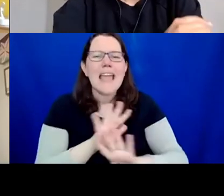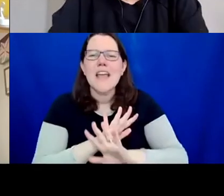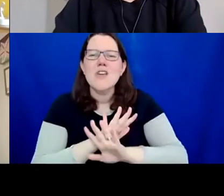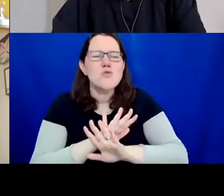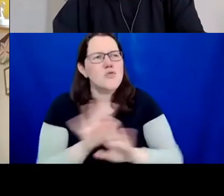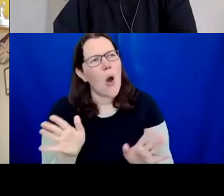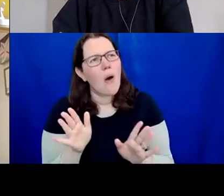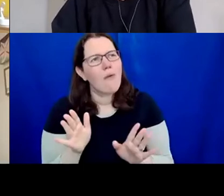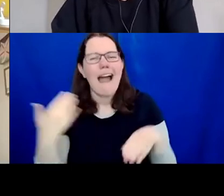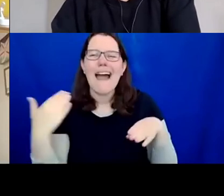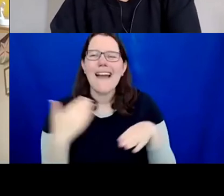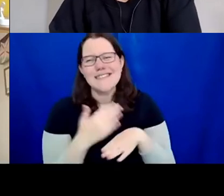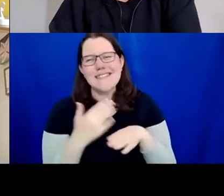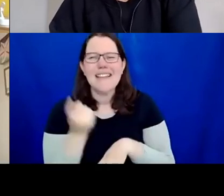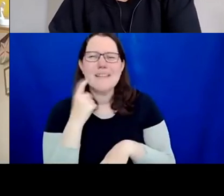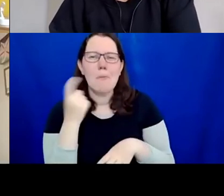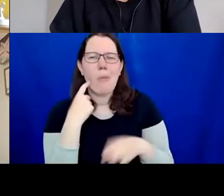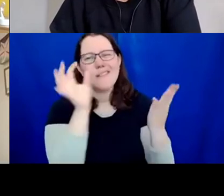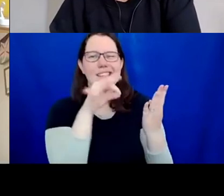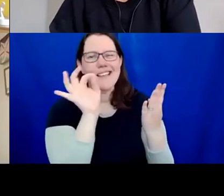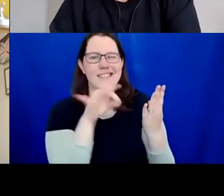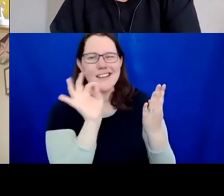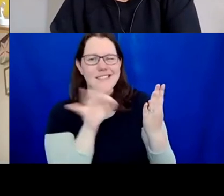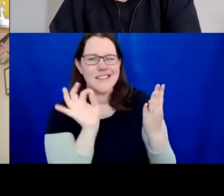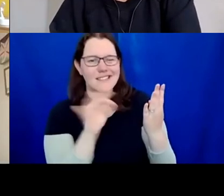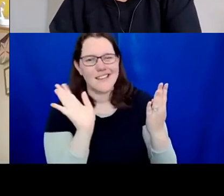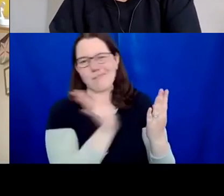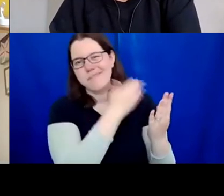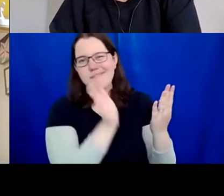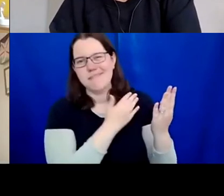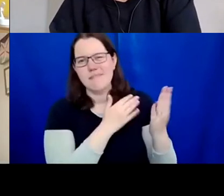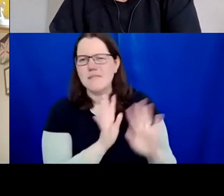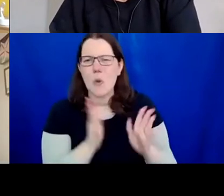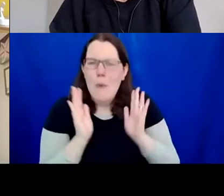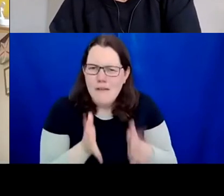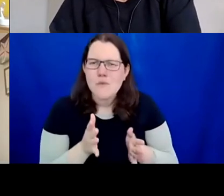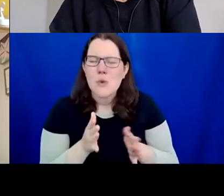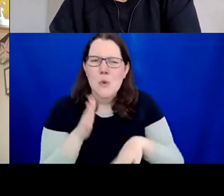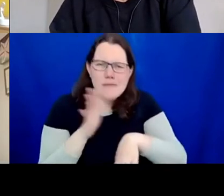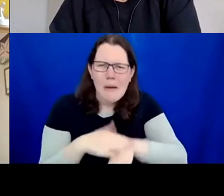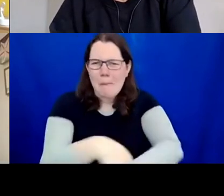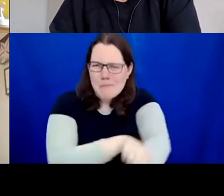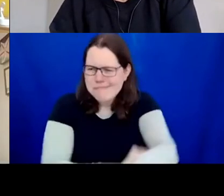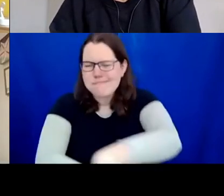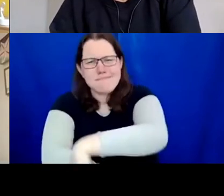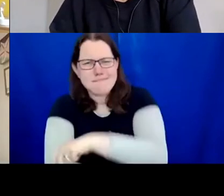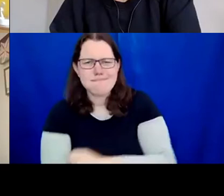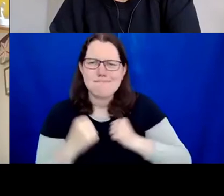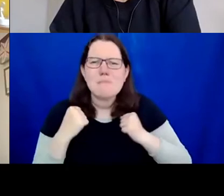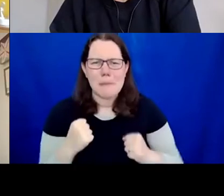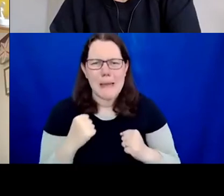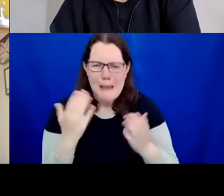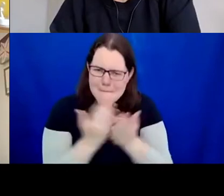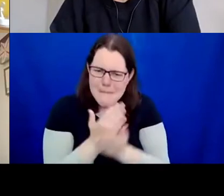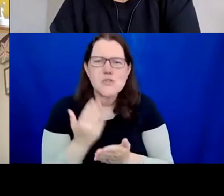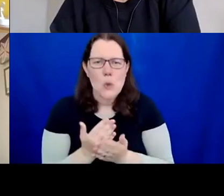exercise. It's, you know, you have to be really committed to the time and the change that it takes. And I know that, you know, I certainly in my career, we haven't